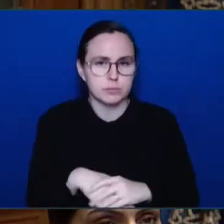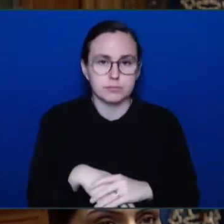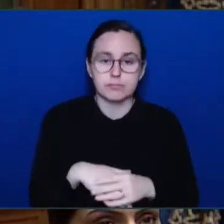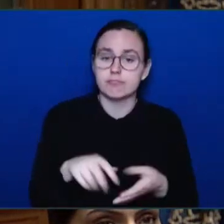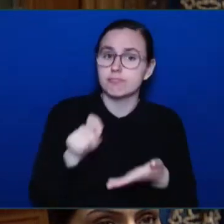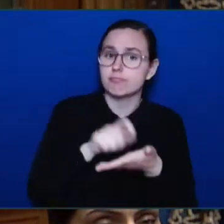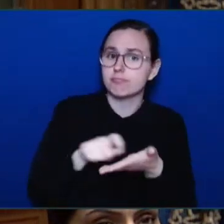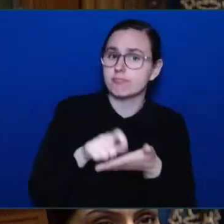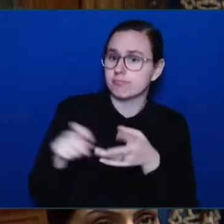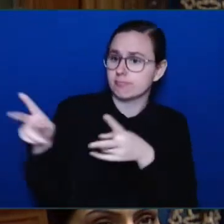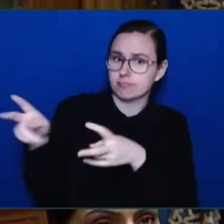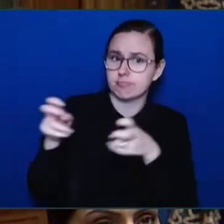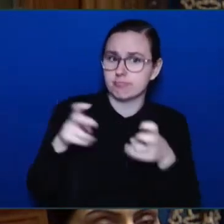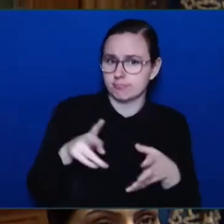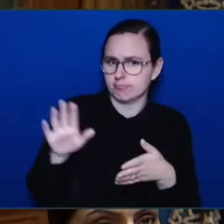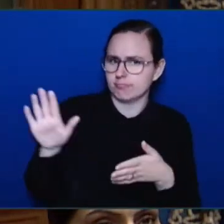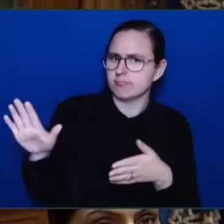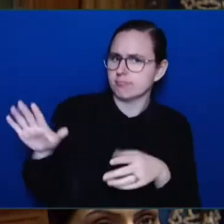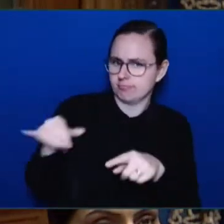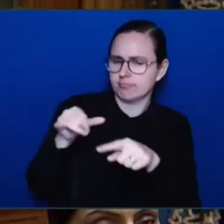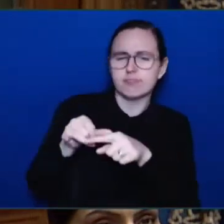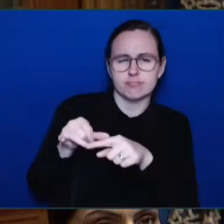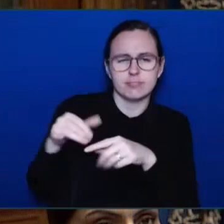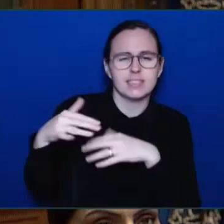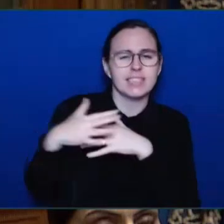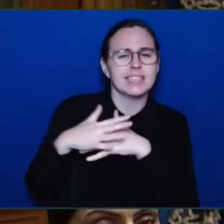our legislative staff.